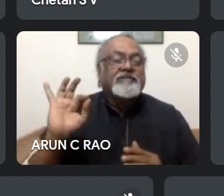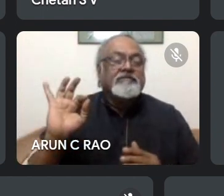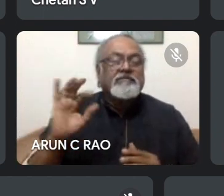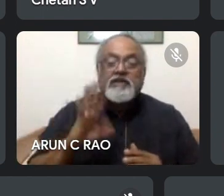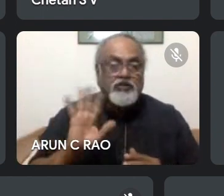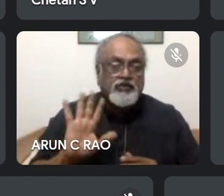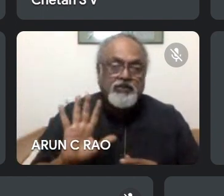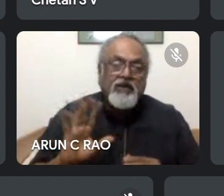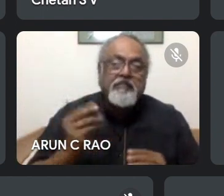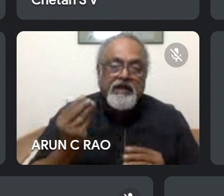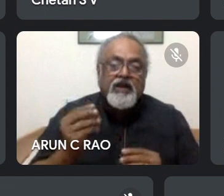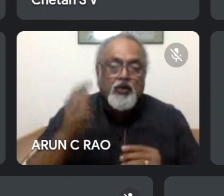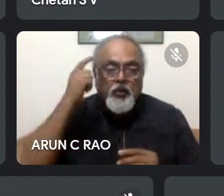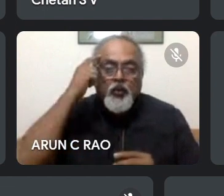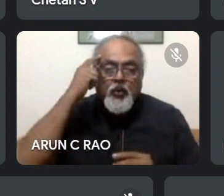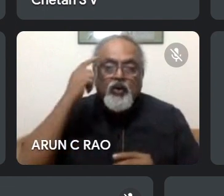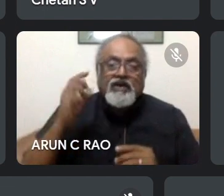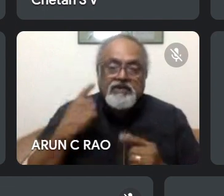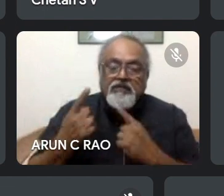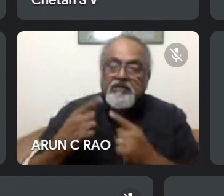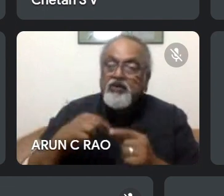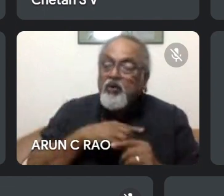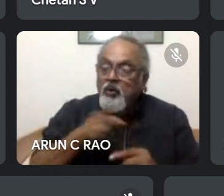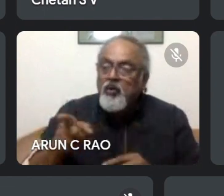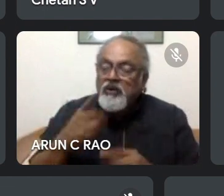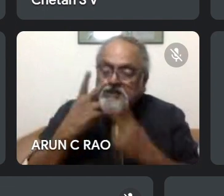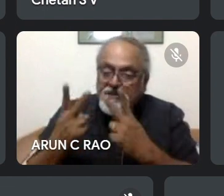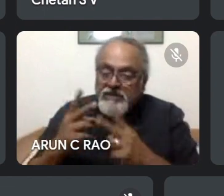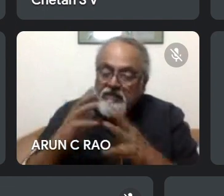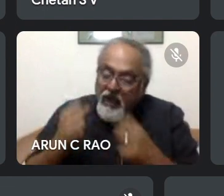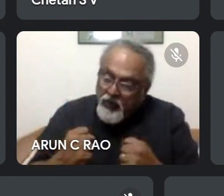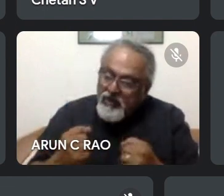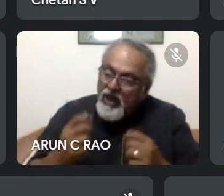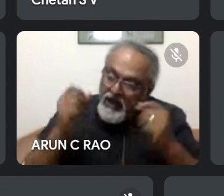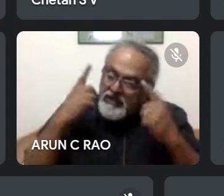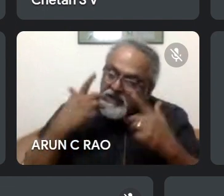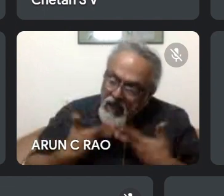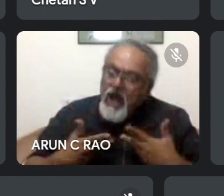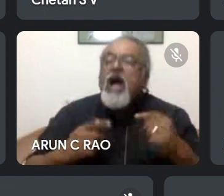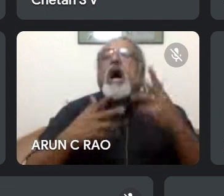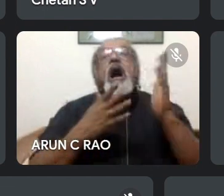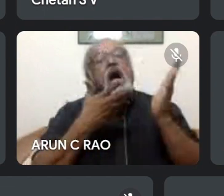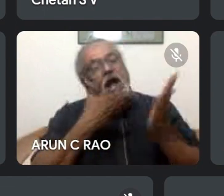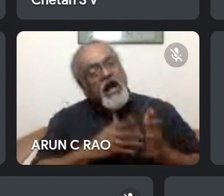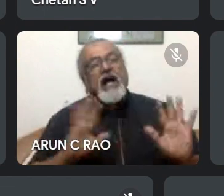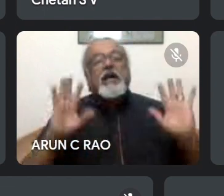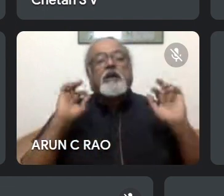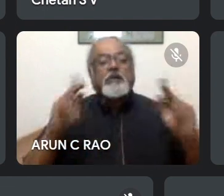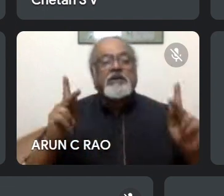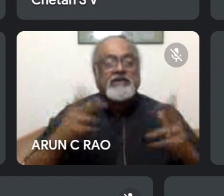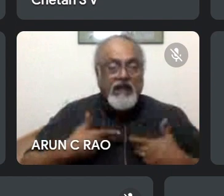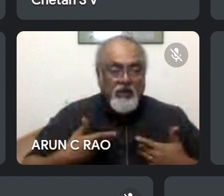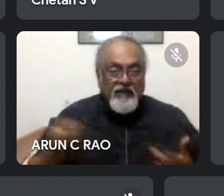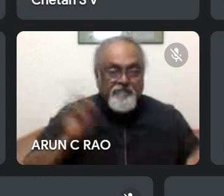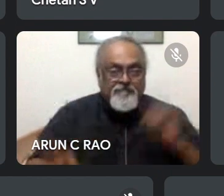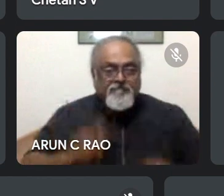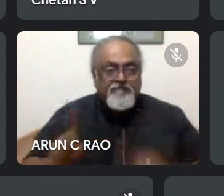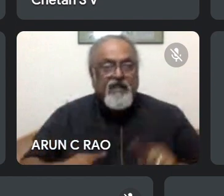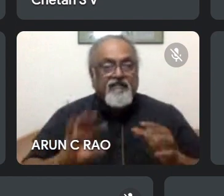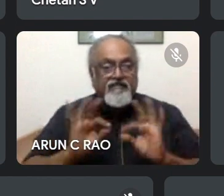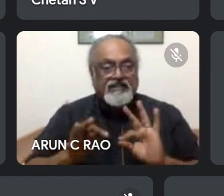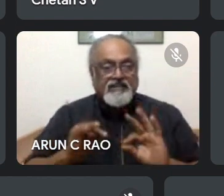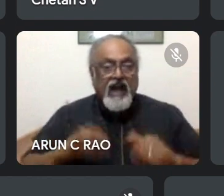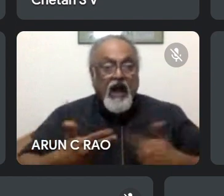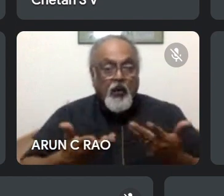right, I mean, you're equipped with the right things to help you deal with those situations, right? So I was fidgeting